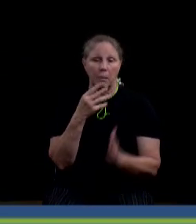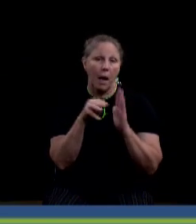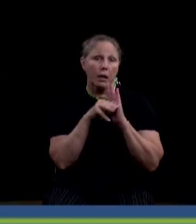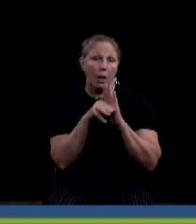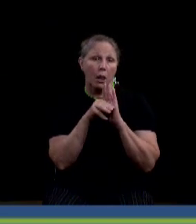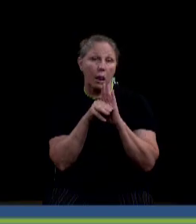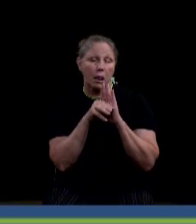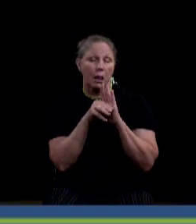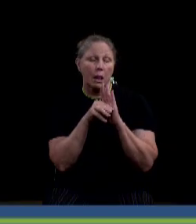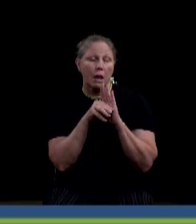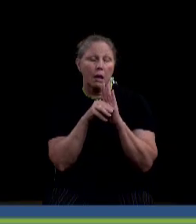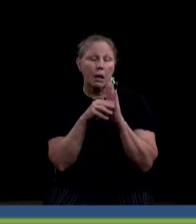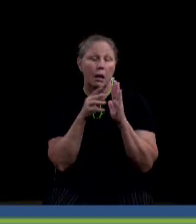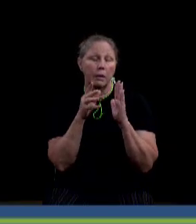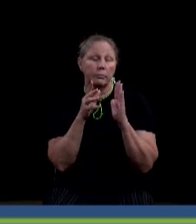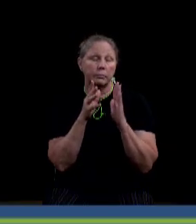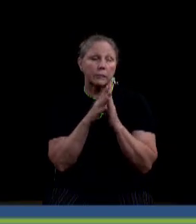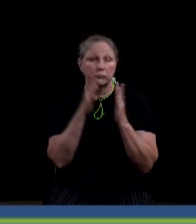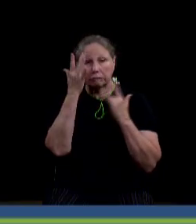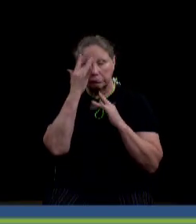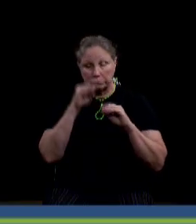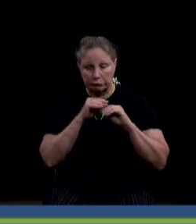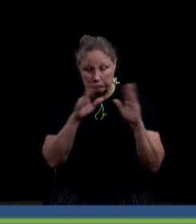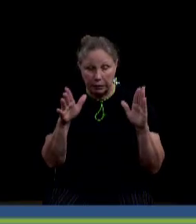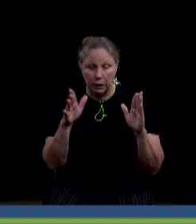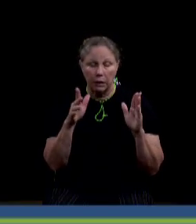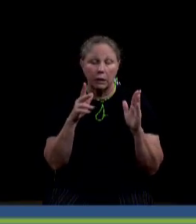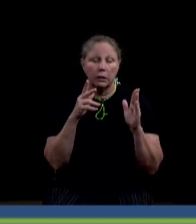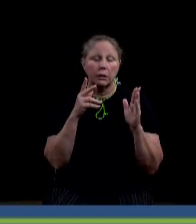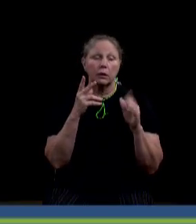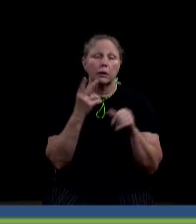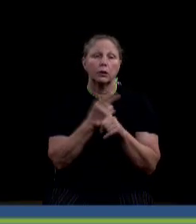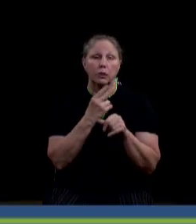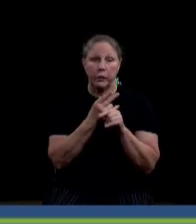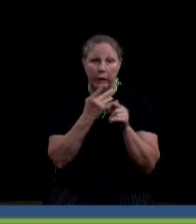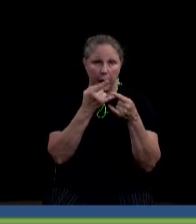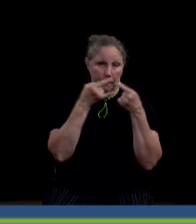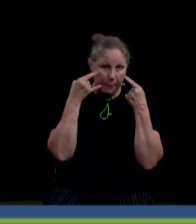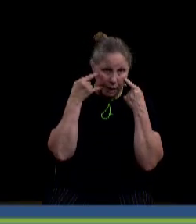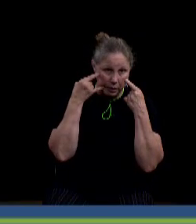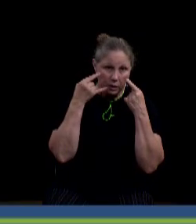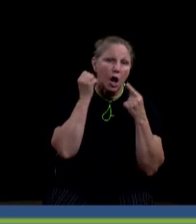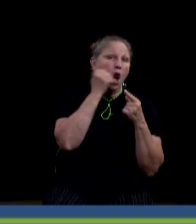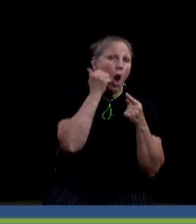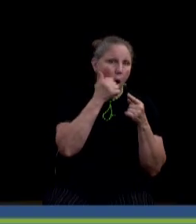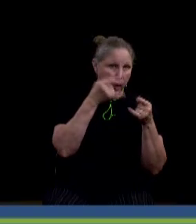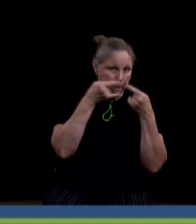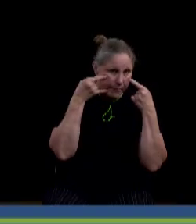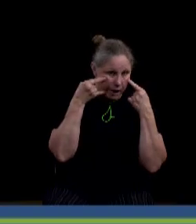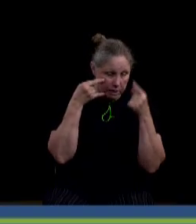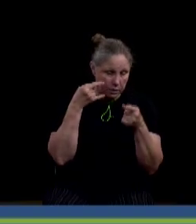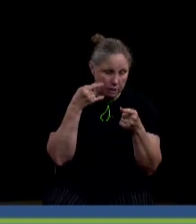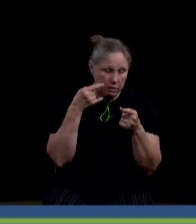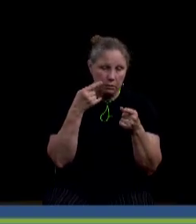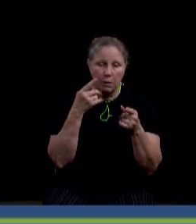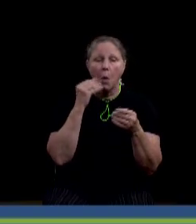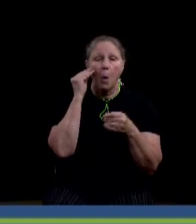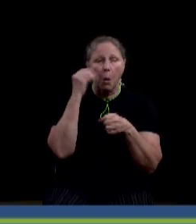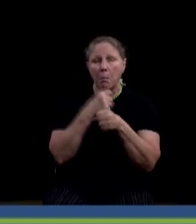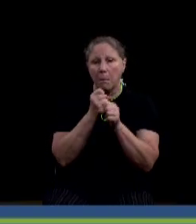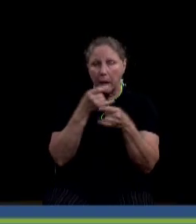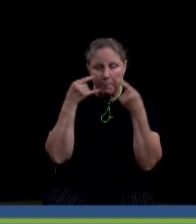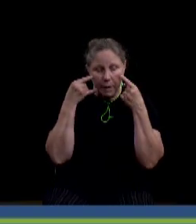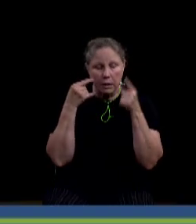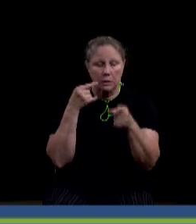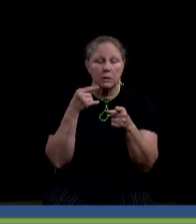using cloth mask type mask efficacy, which is probably 25